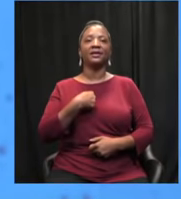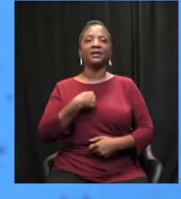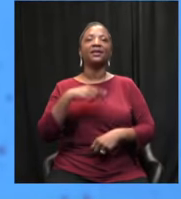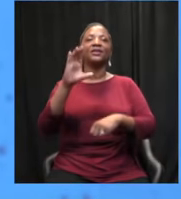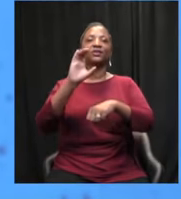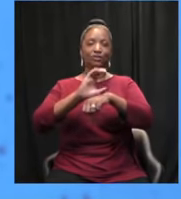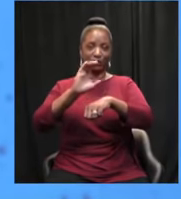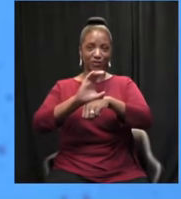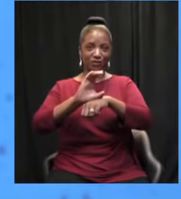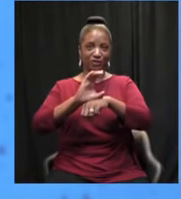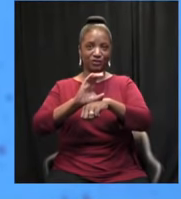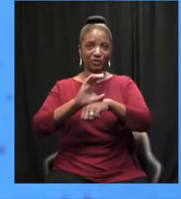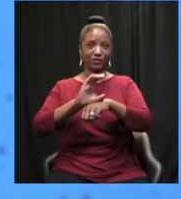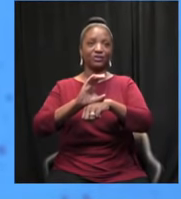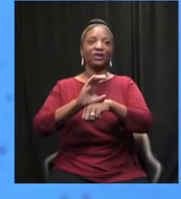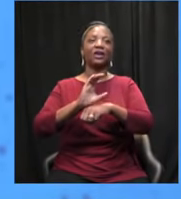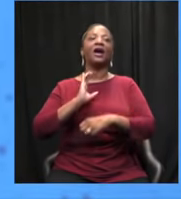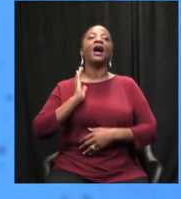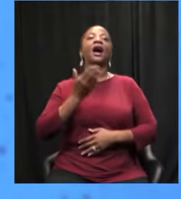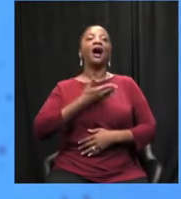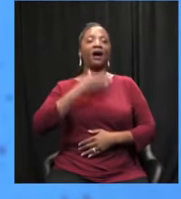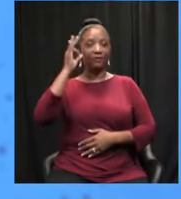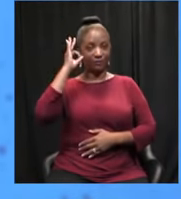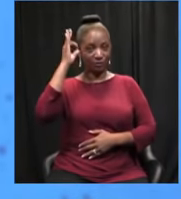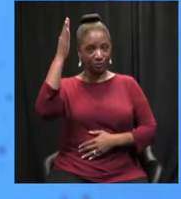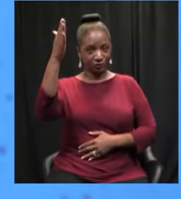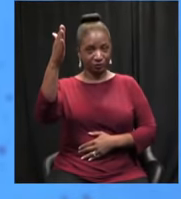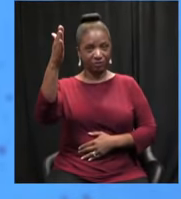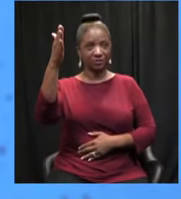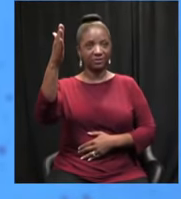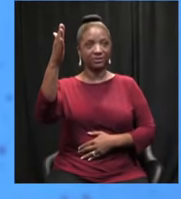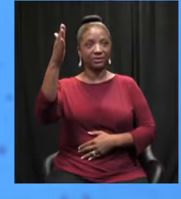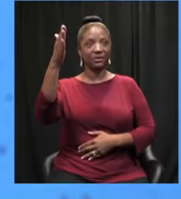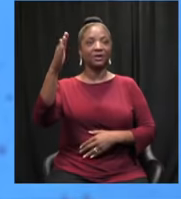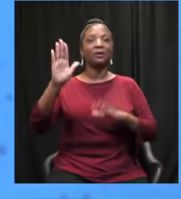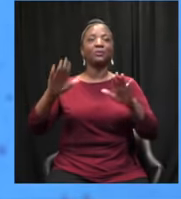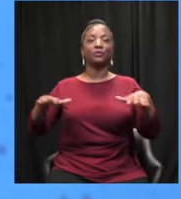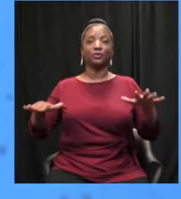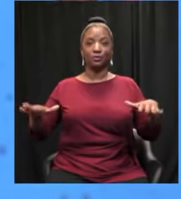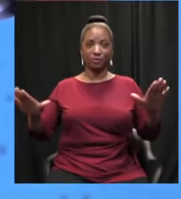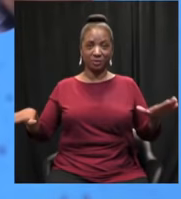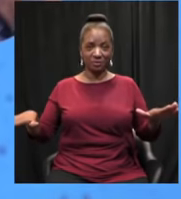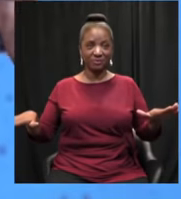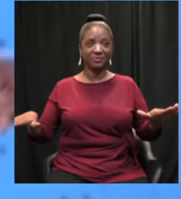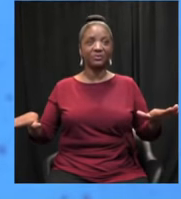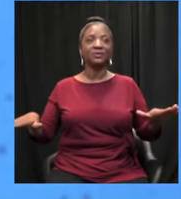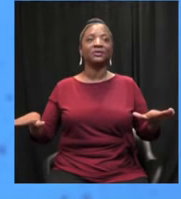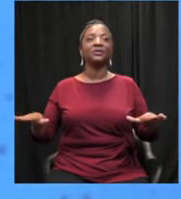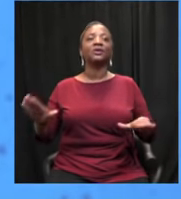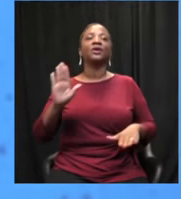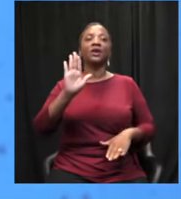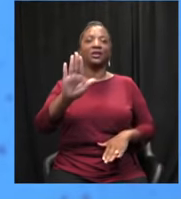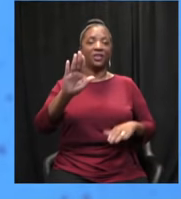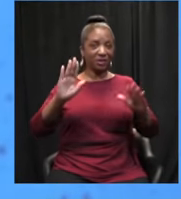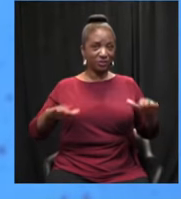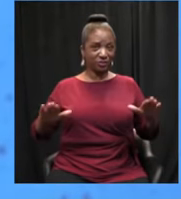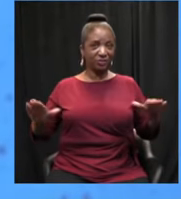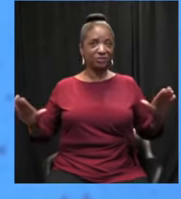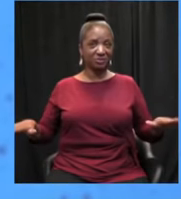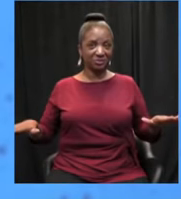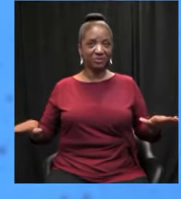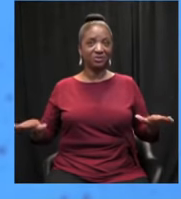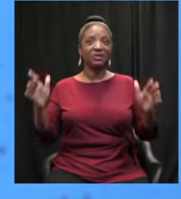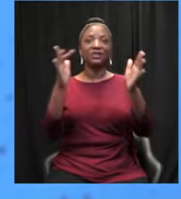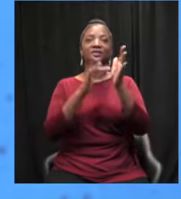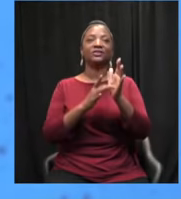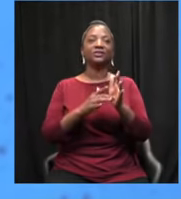our future and sustain your kids and sustain your grandkids and sustain the next generation. Jesus is